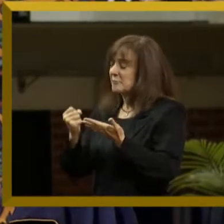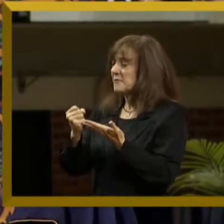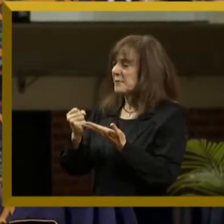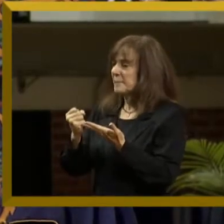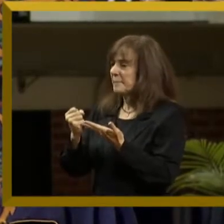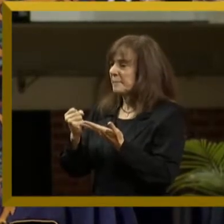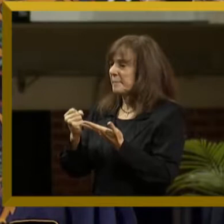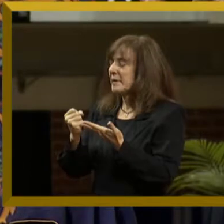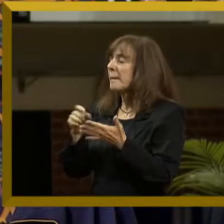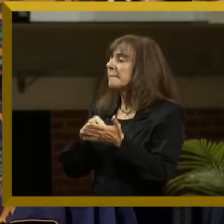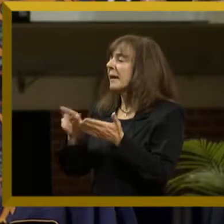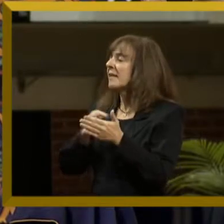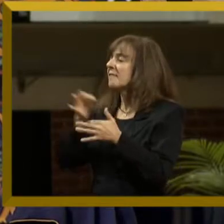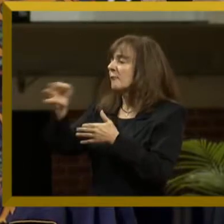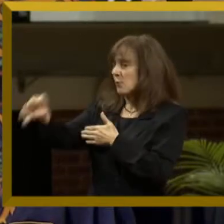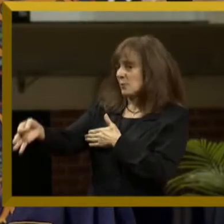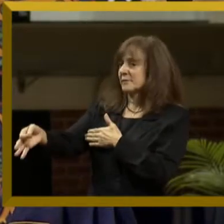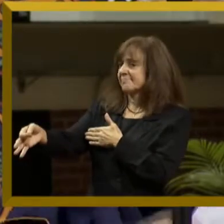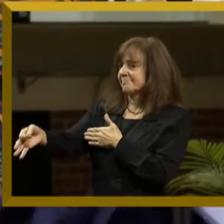and pay it forward.